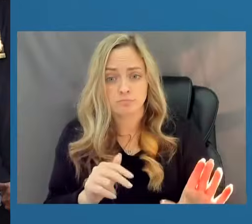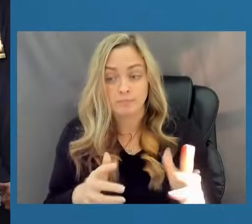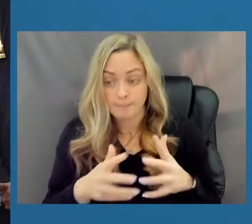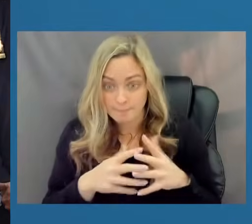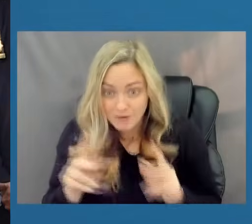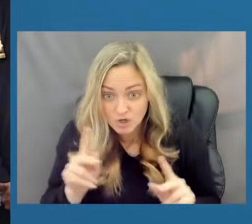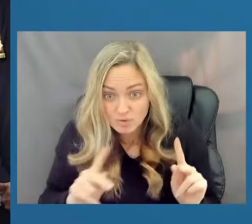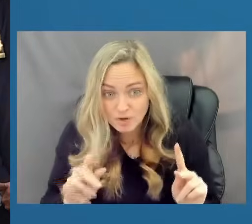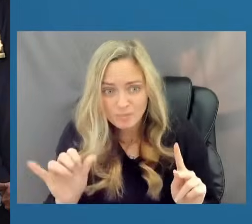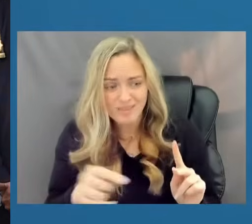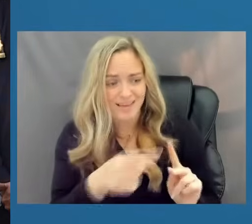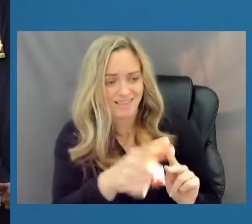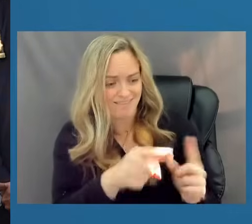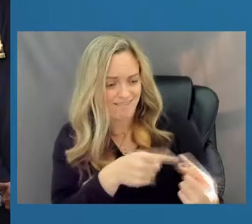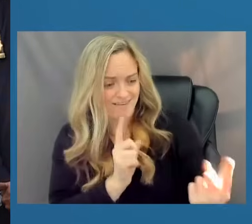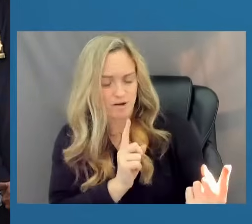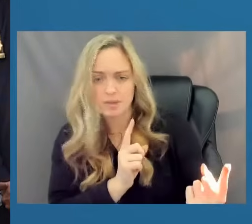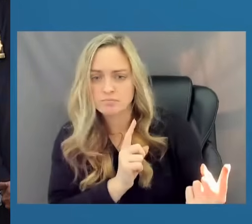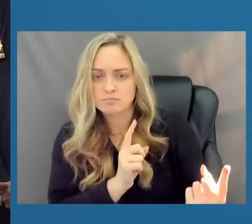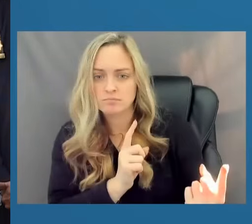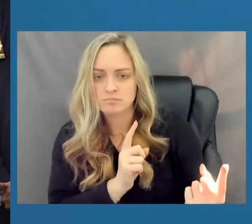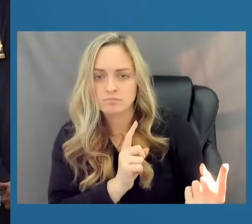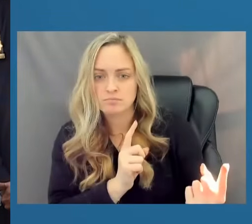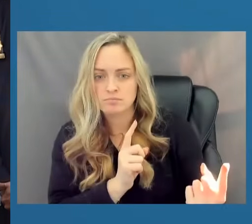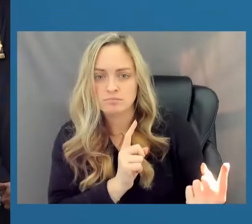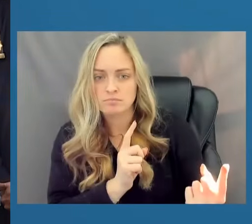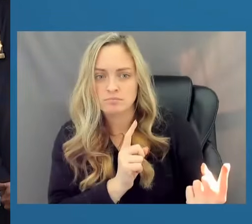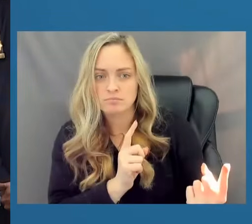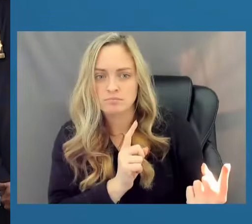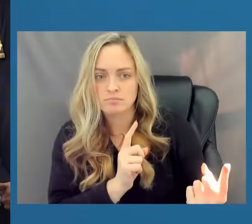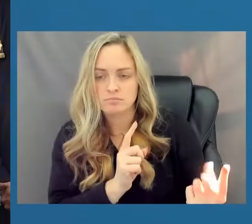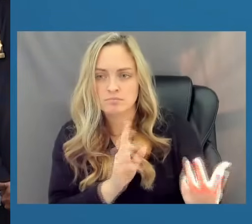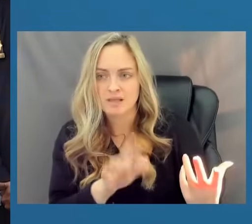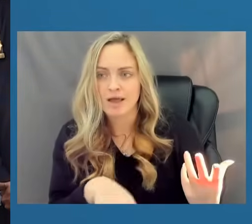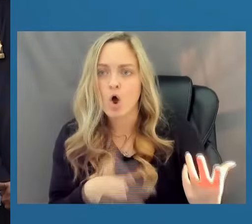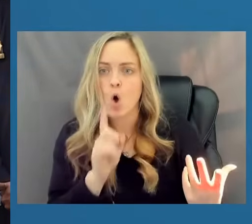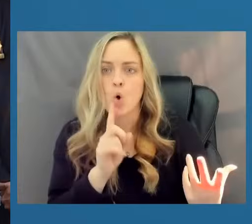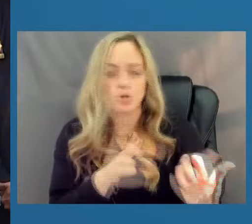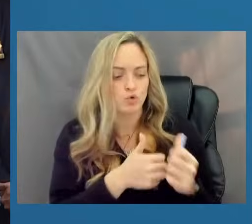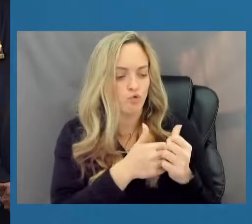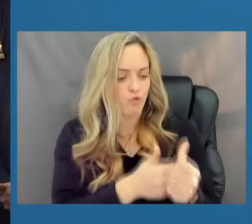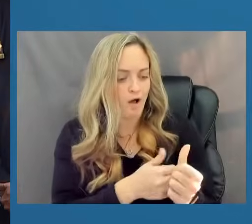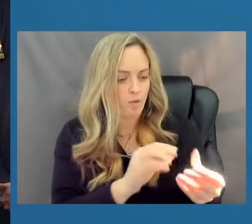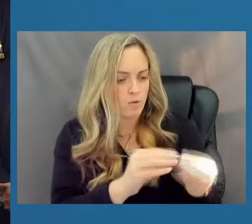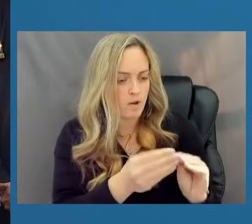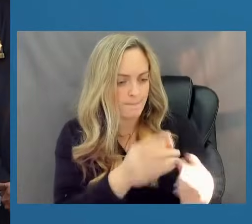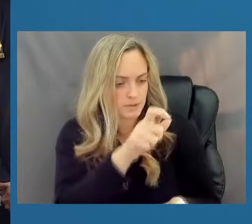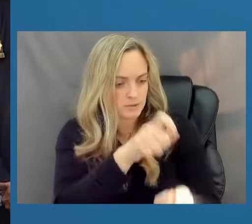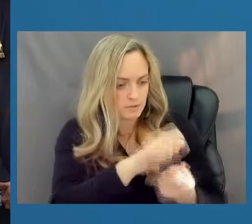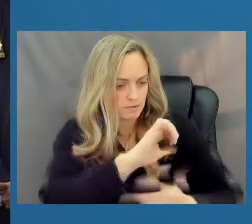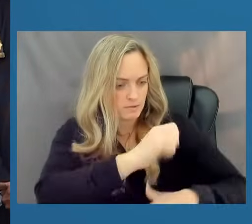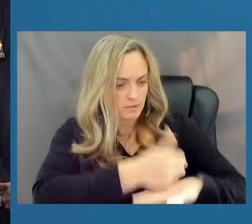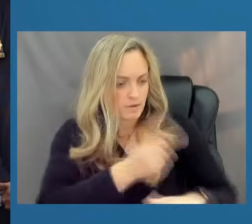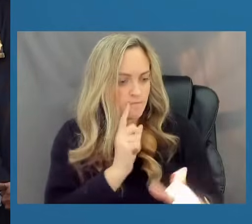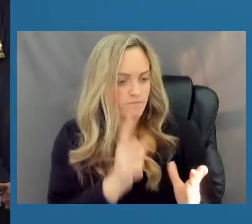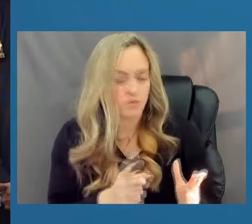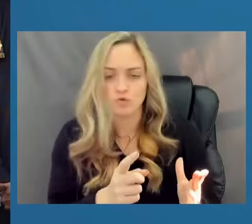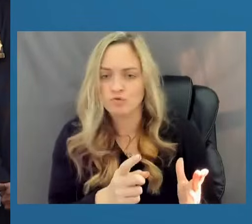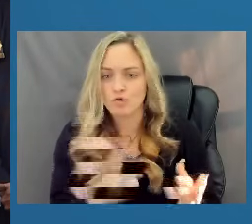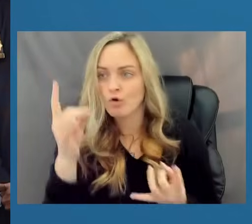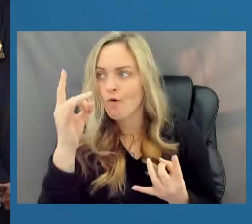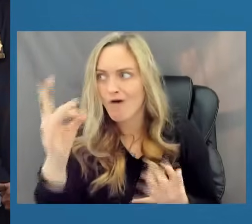as if they are the enemy, with their inane quotas executed by masked, armed, poorly